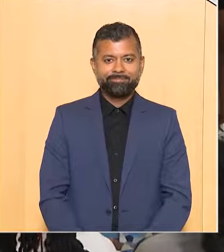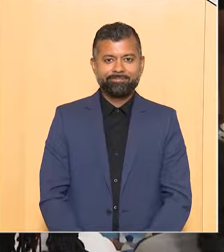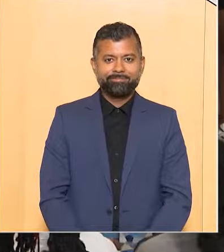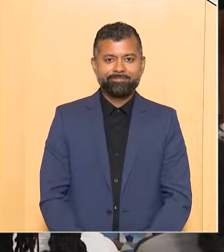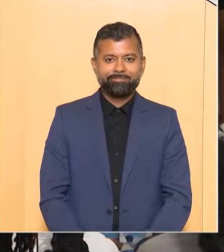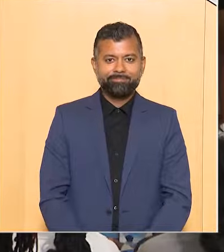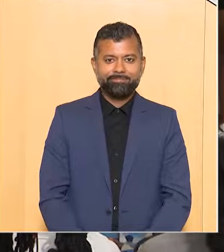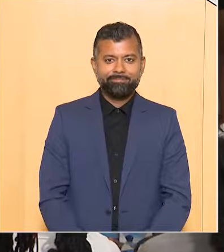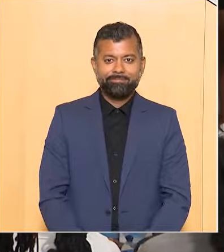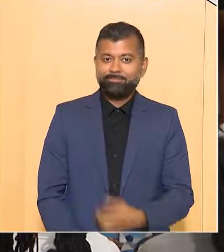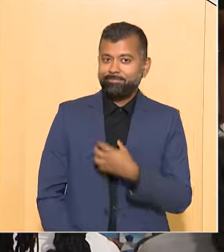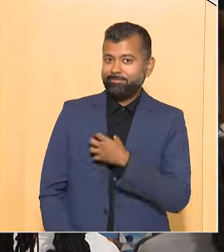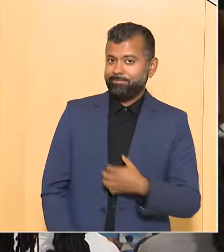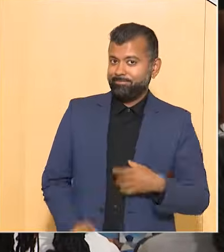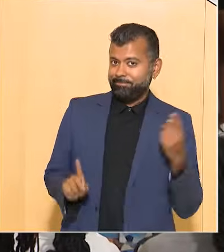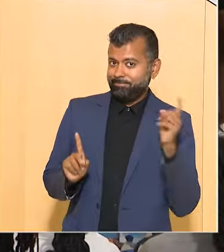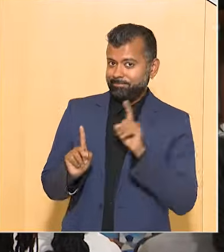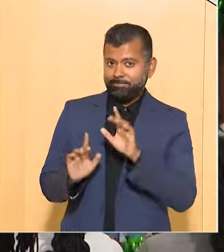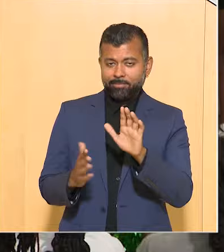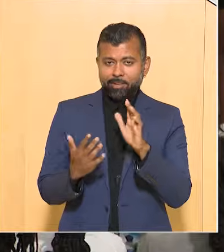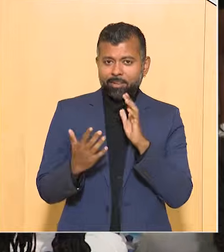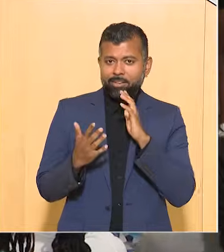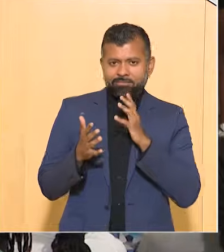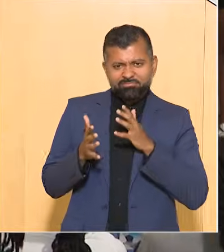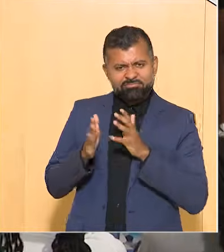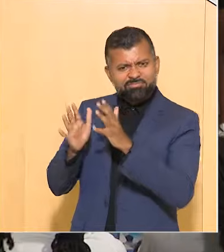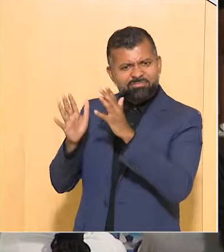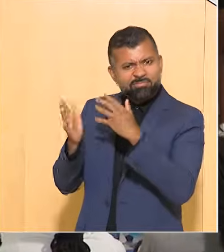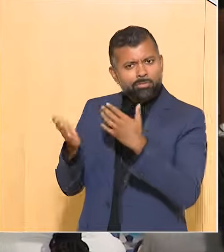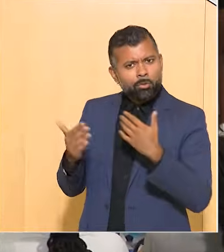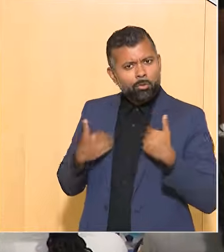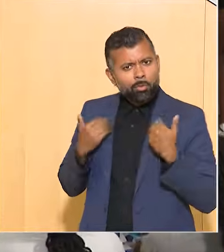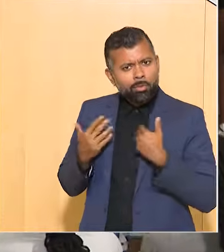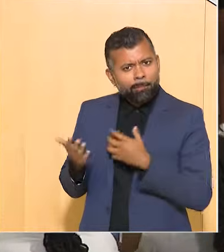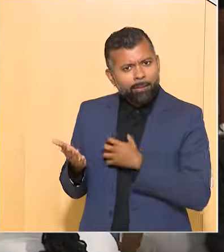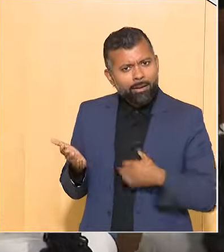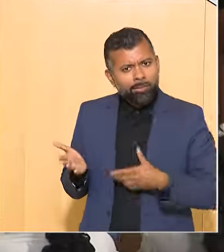Well, let's give the Youth Mayor a big round of applause.